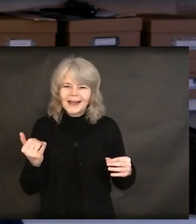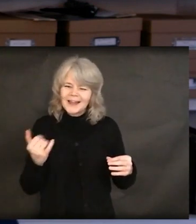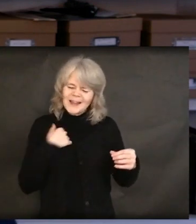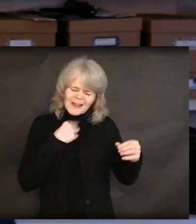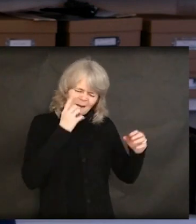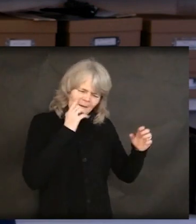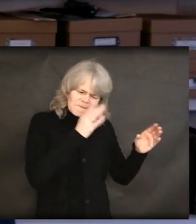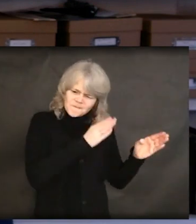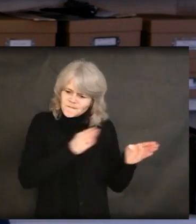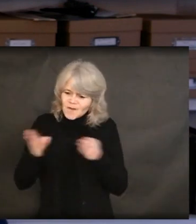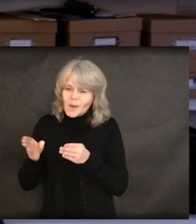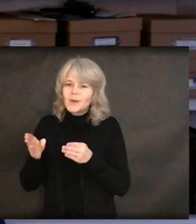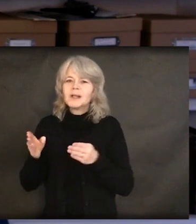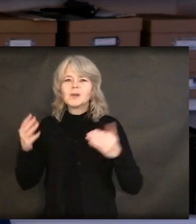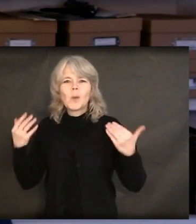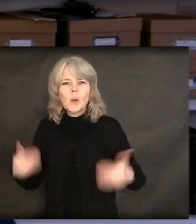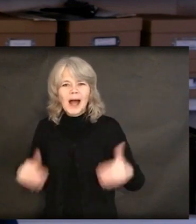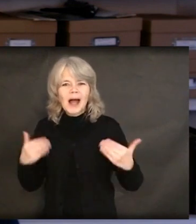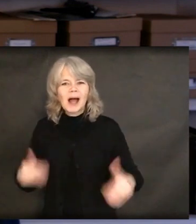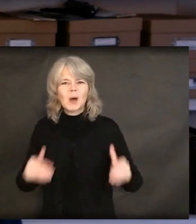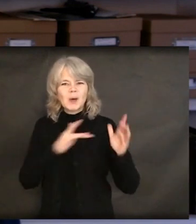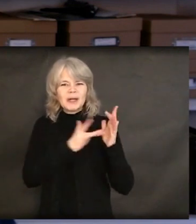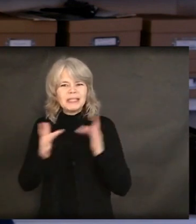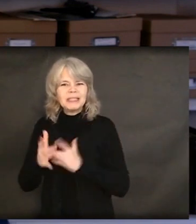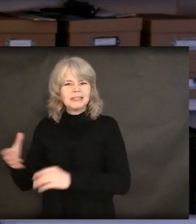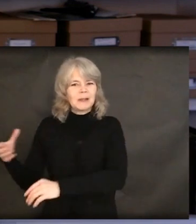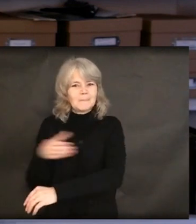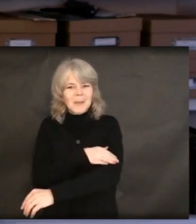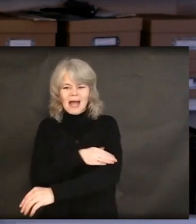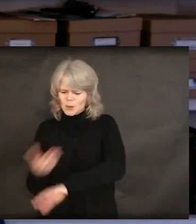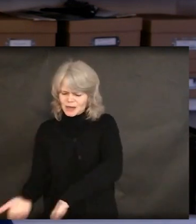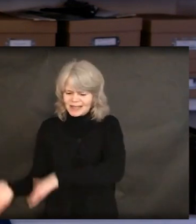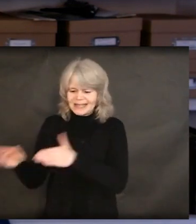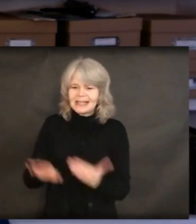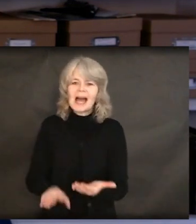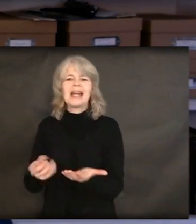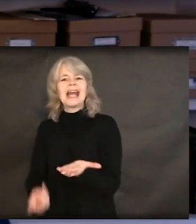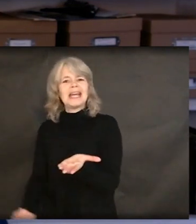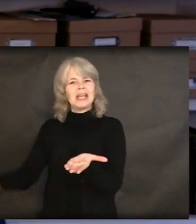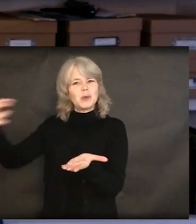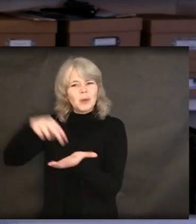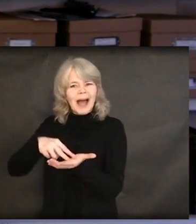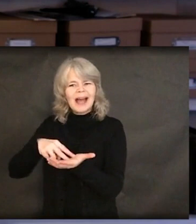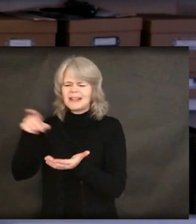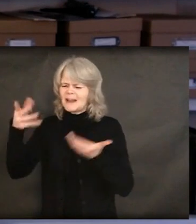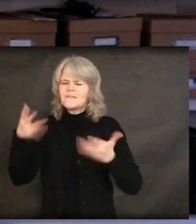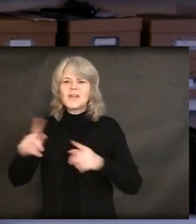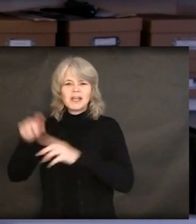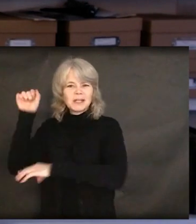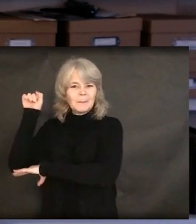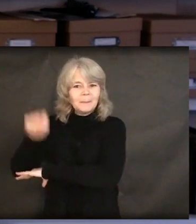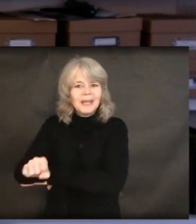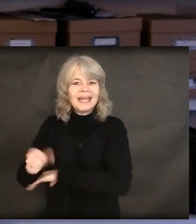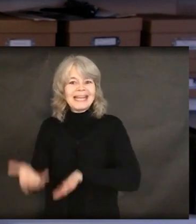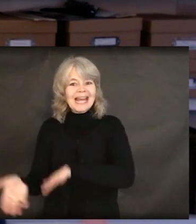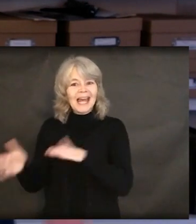Instead, everything they did was because of the resurrection. They so believed in a Jesus who defeated death and promised